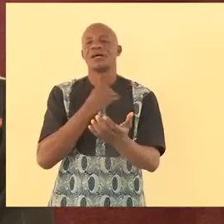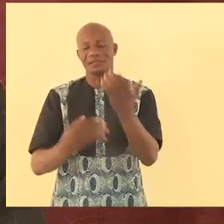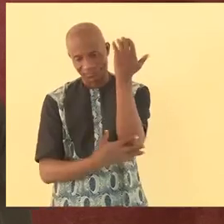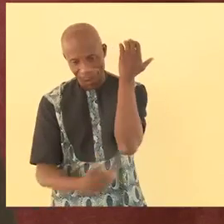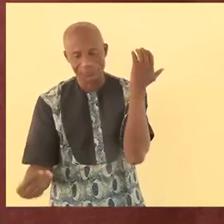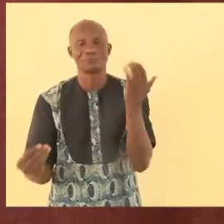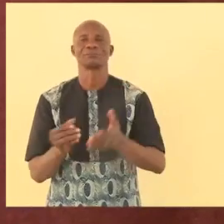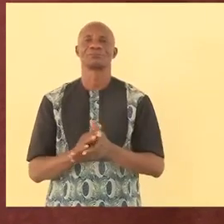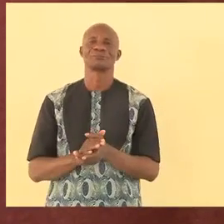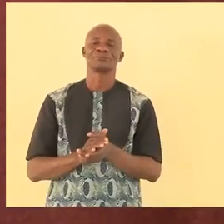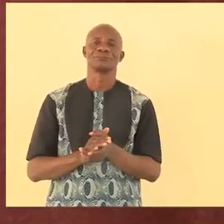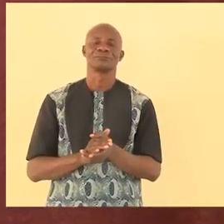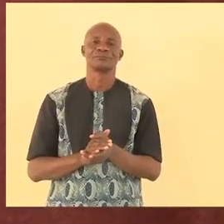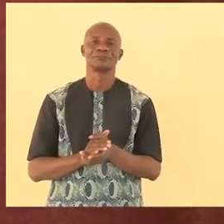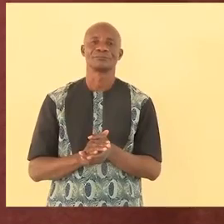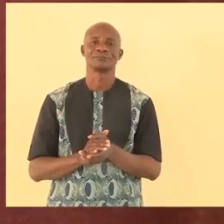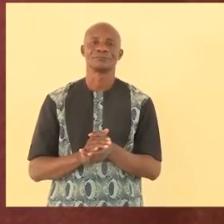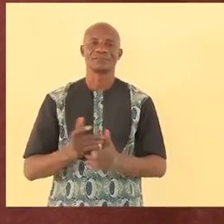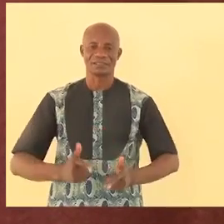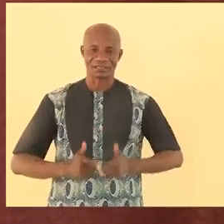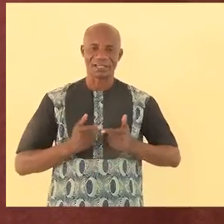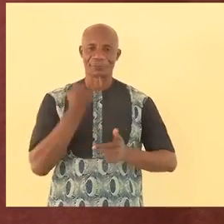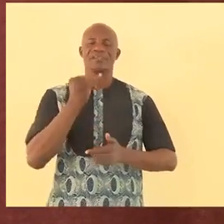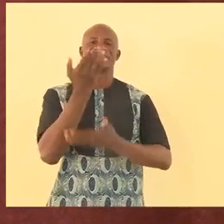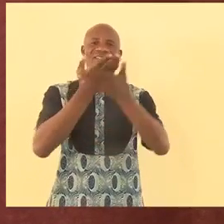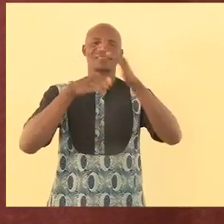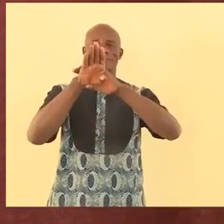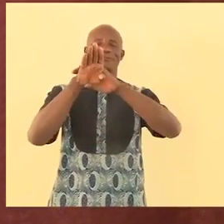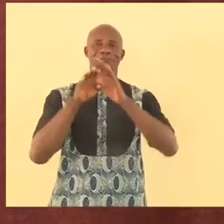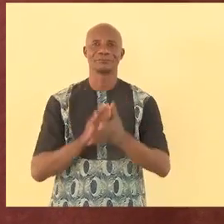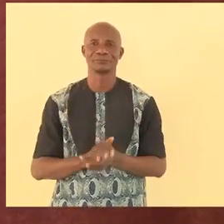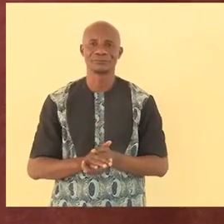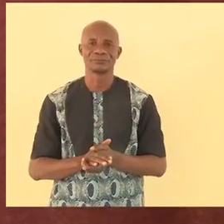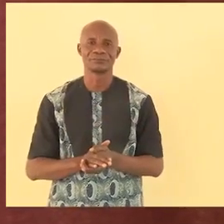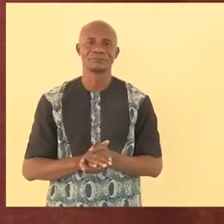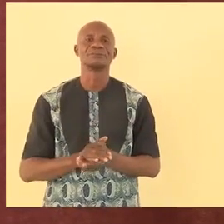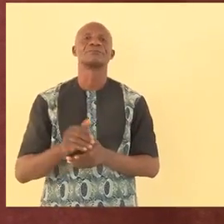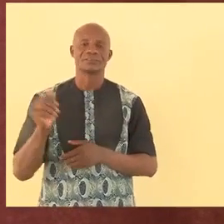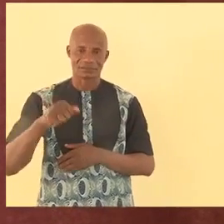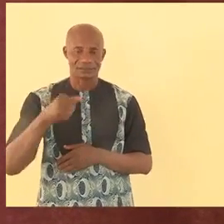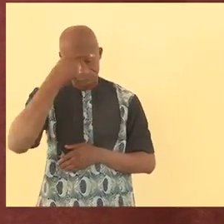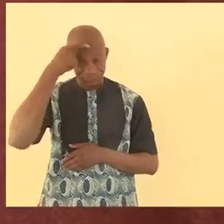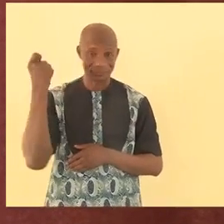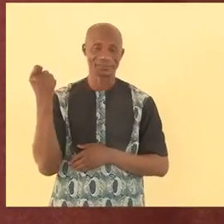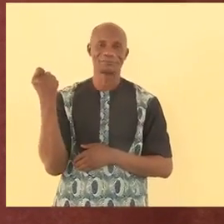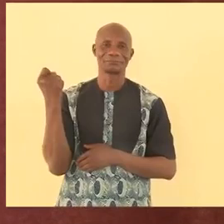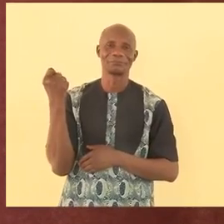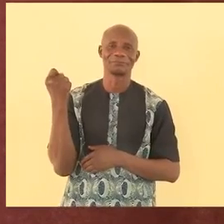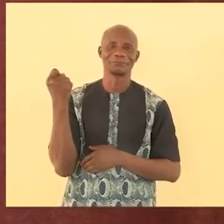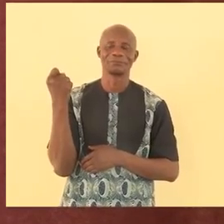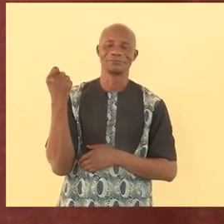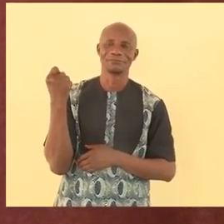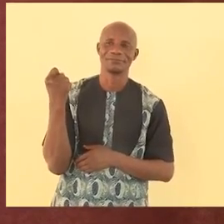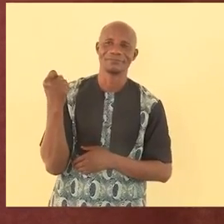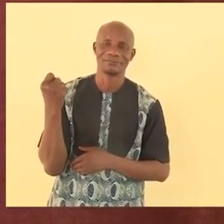There's no difference between the rich and the poor, life is what? Is paradise. Paradise. Yes, Father, because... Okay,